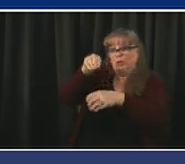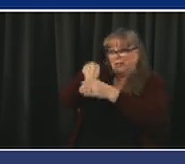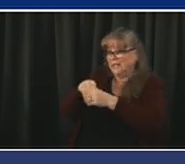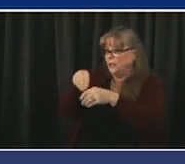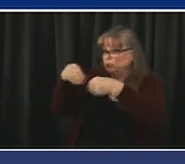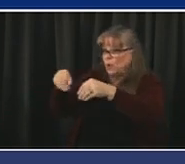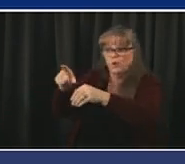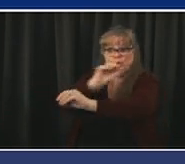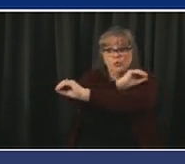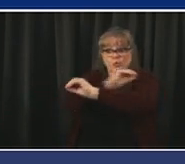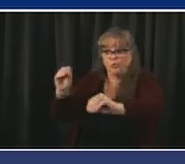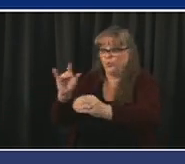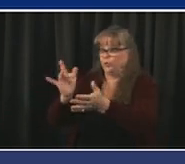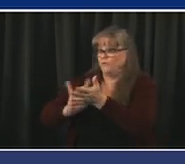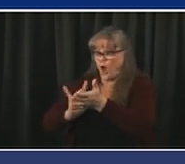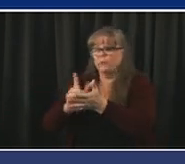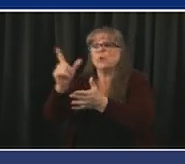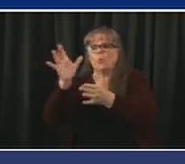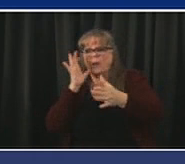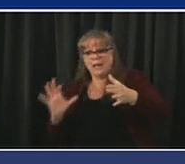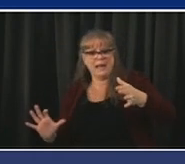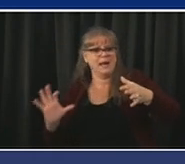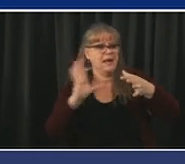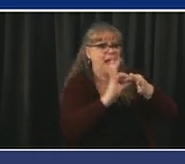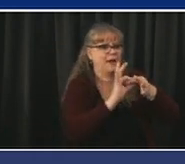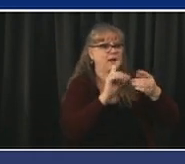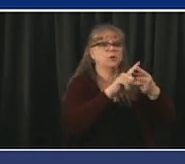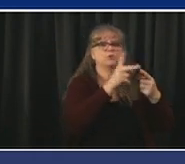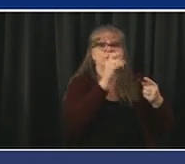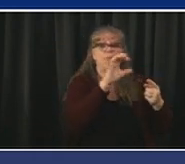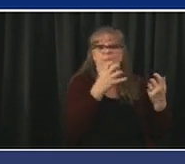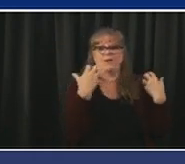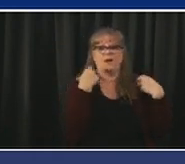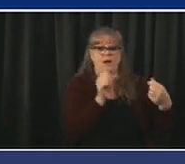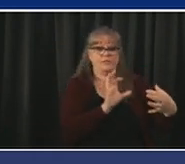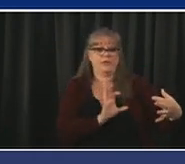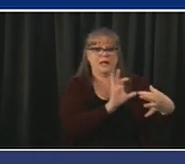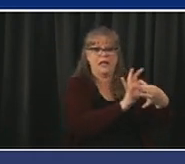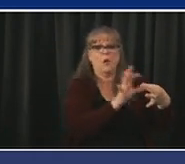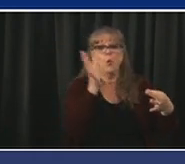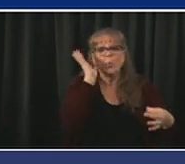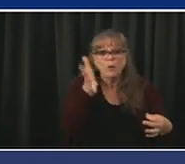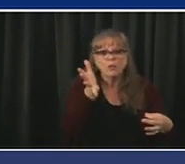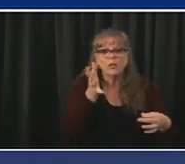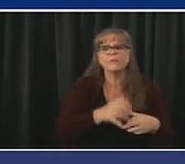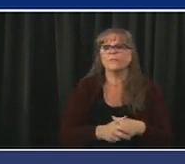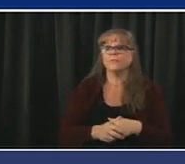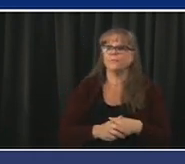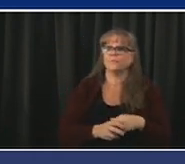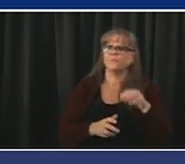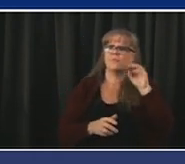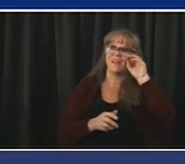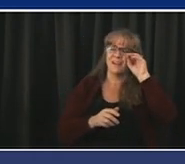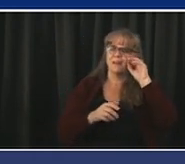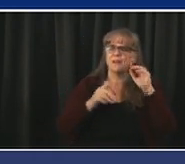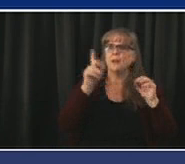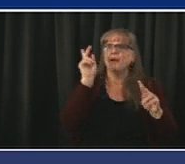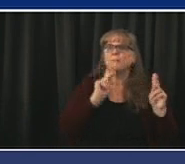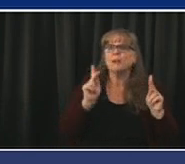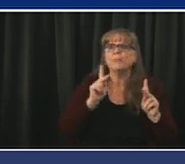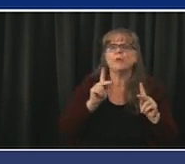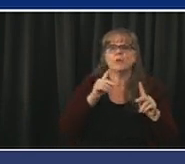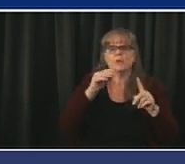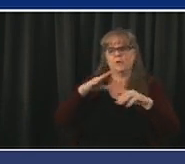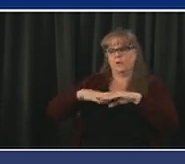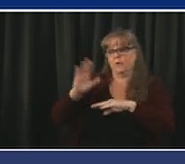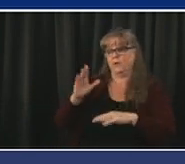or a provider nearby. Next slide. So, Coloradans who have 2 or more comorbidities between